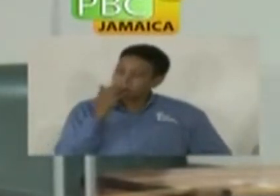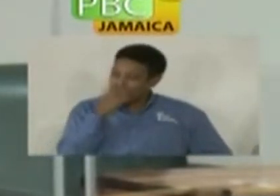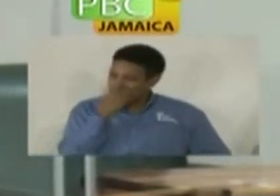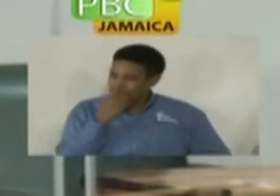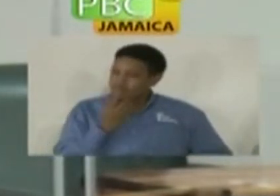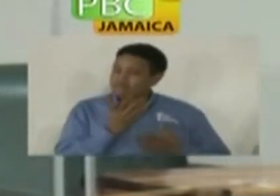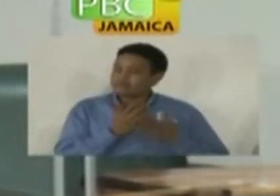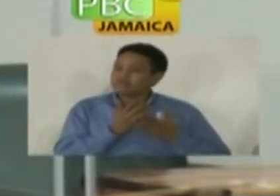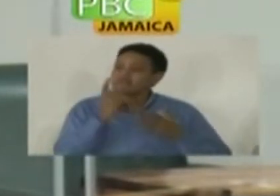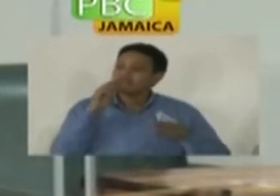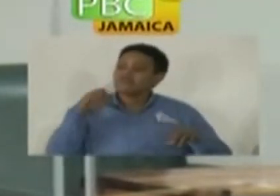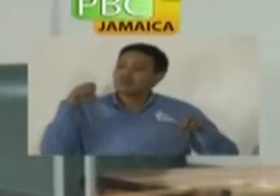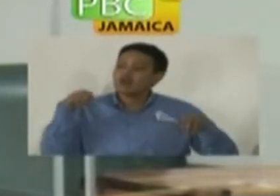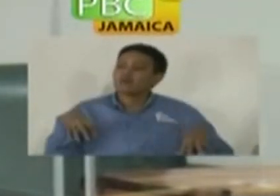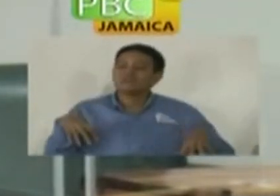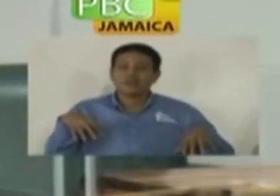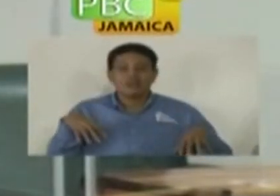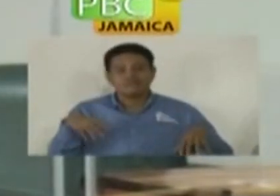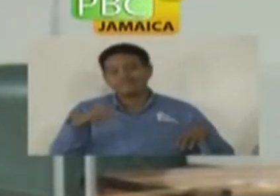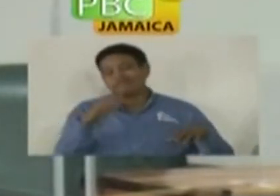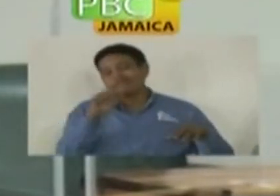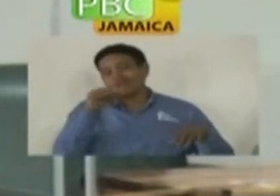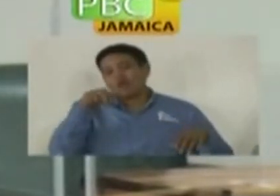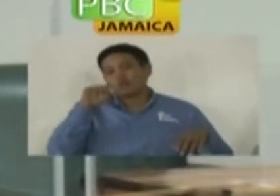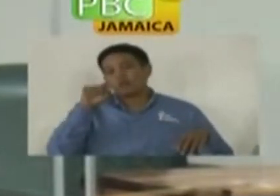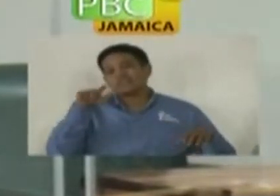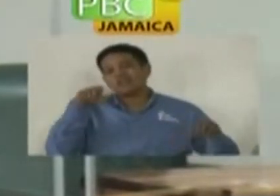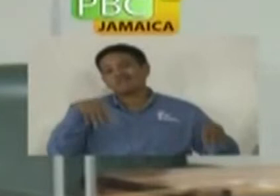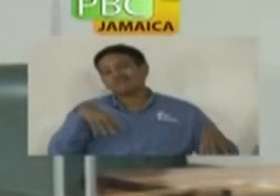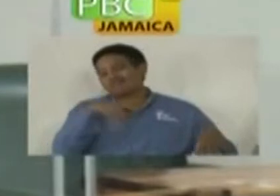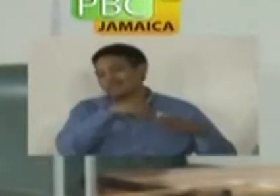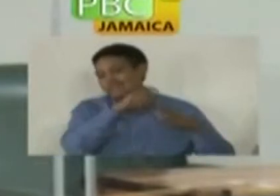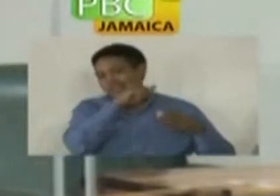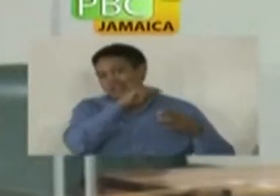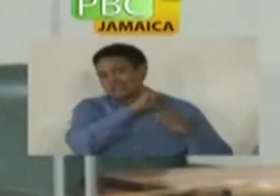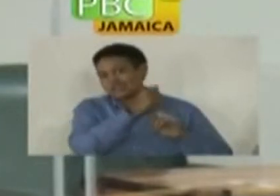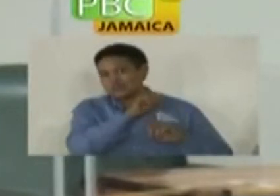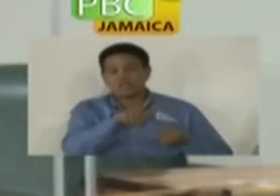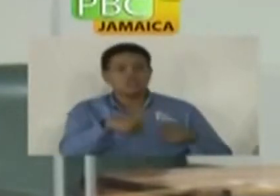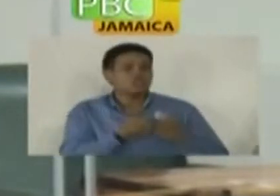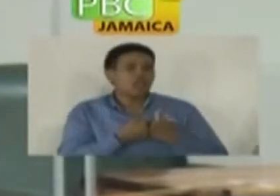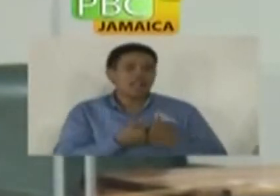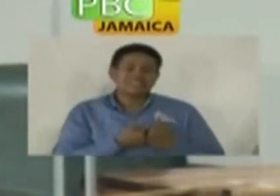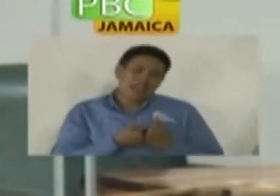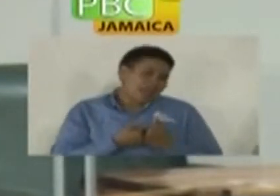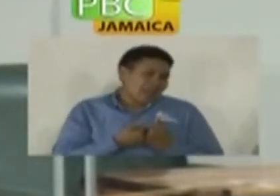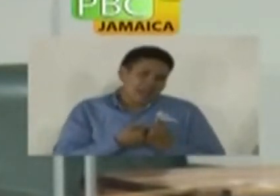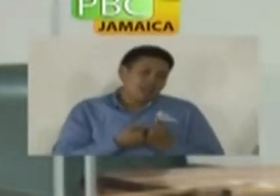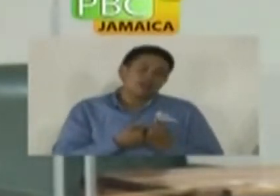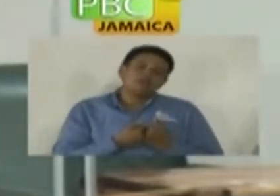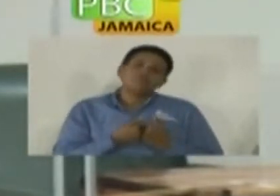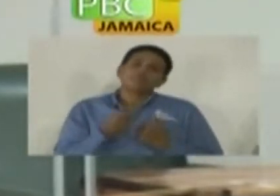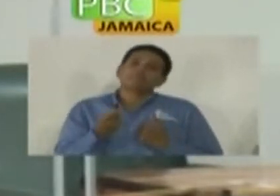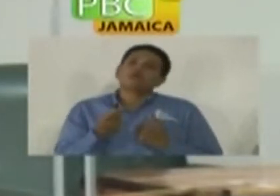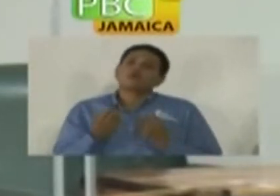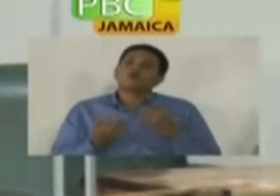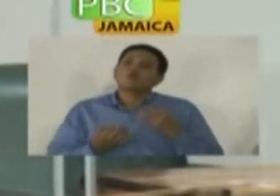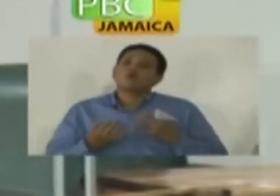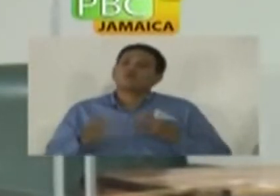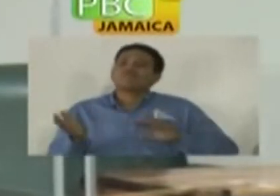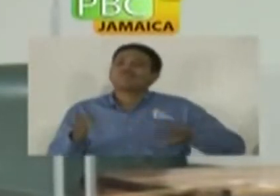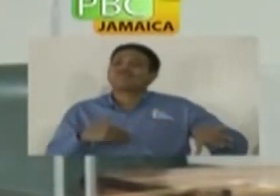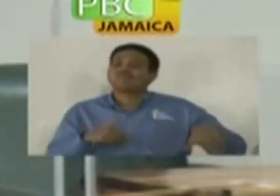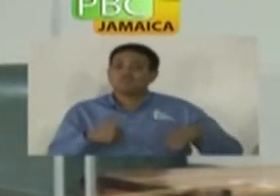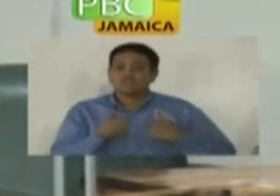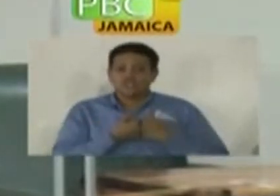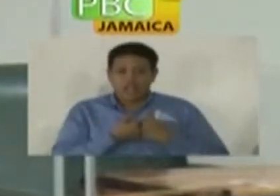appeals for acquittal in such cases, and that was challenged, and the court dismissed the